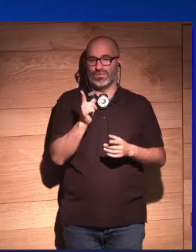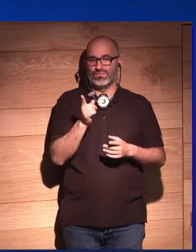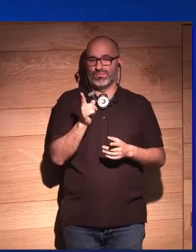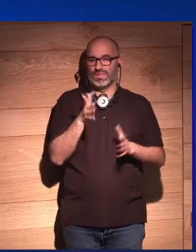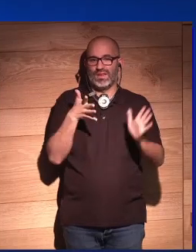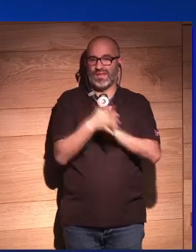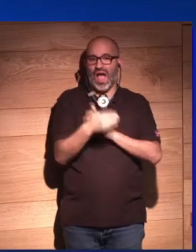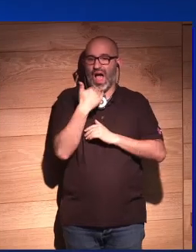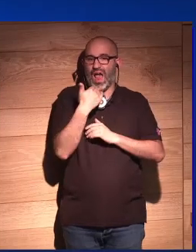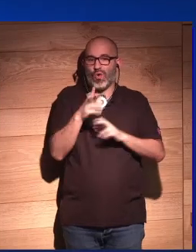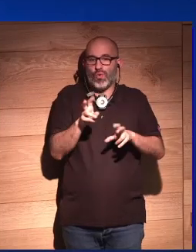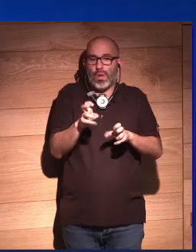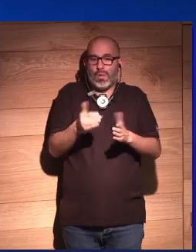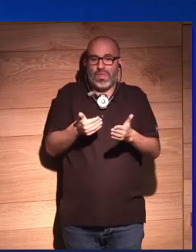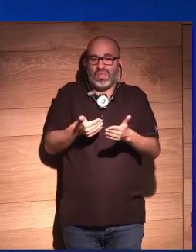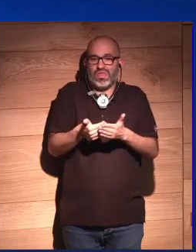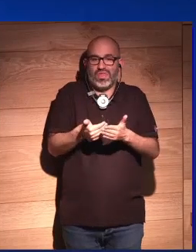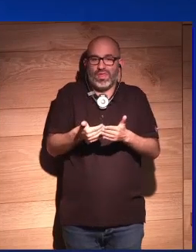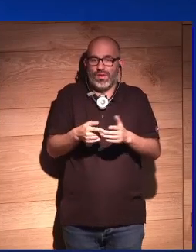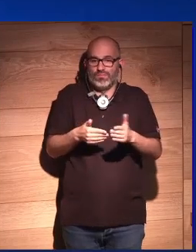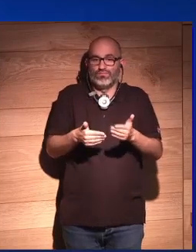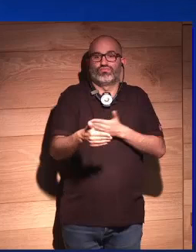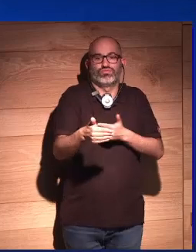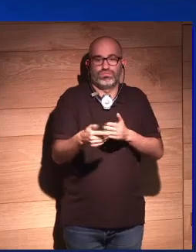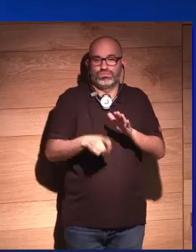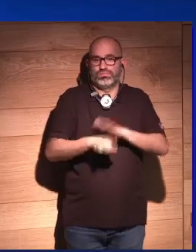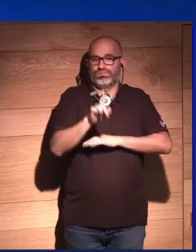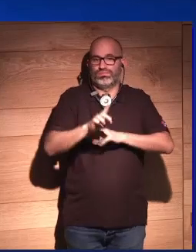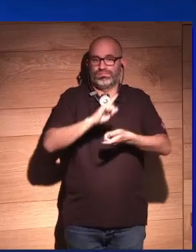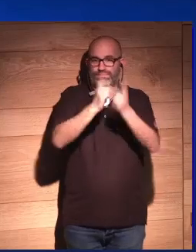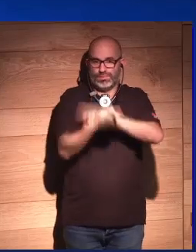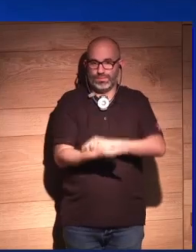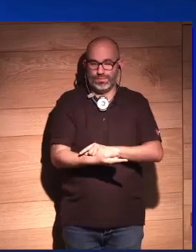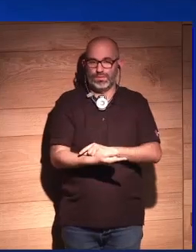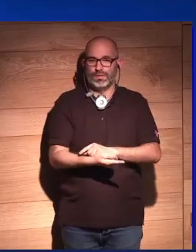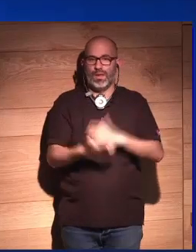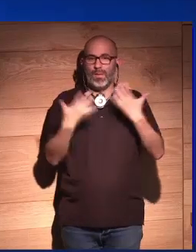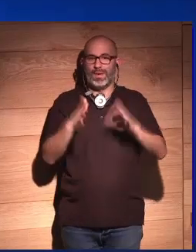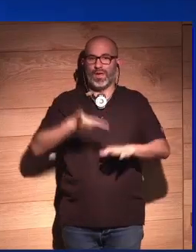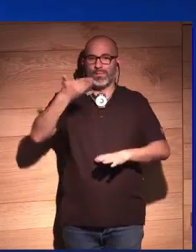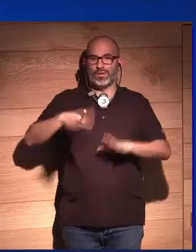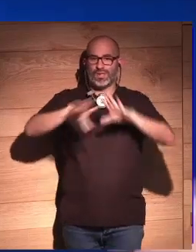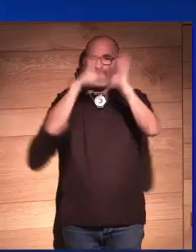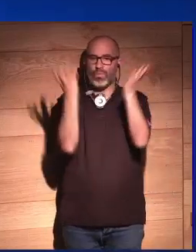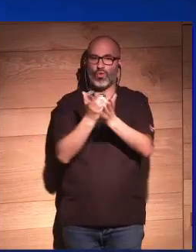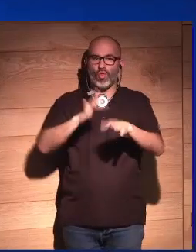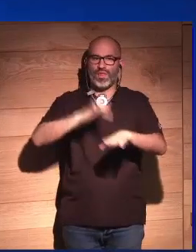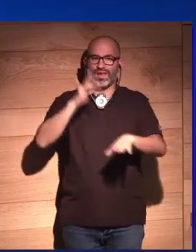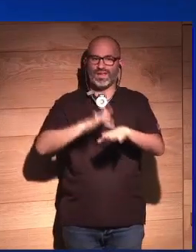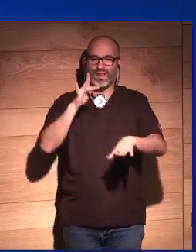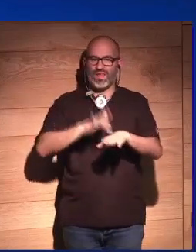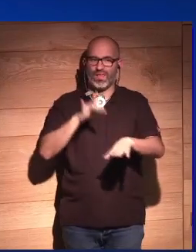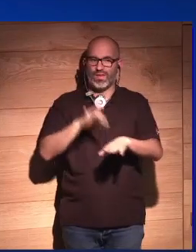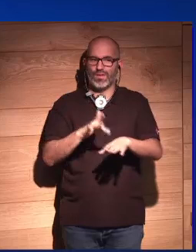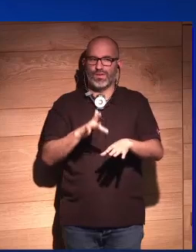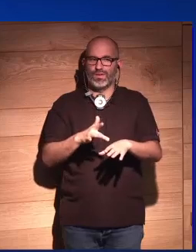I think part of what's important here too is in a digitized culture where, you know, so much of our